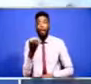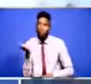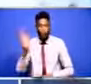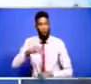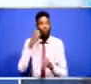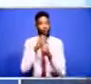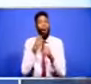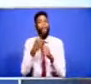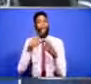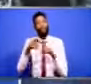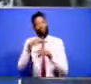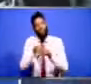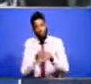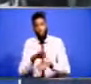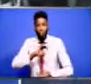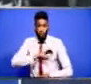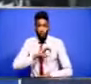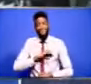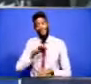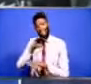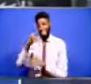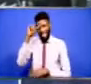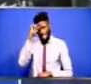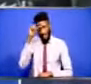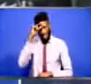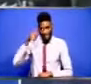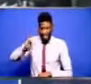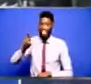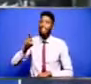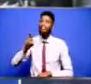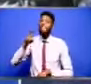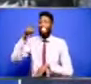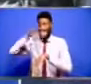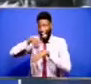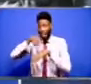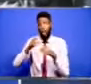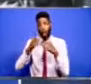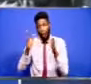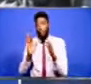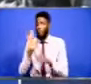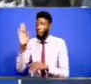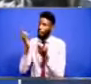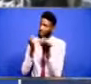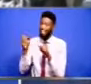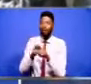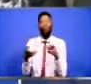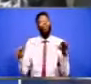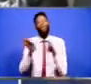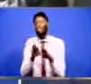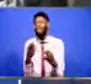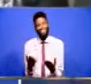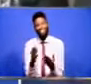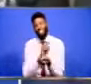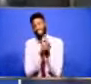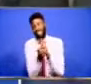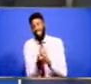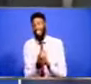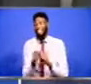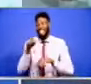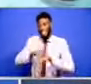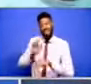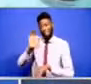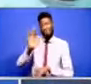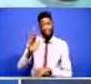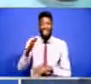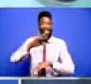with owners calling on the government to reconsider the adjustment of opening and closing of their businesses, saying the time given is